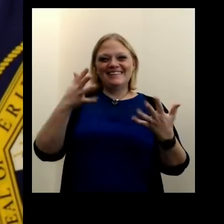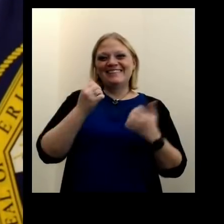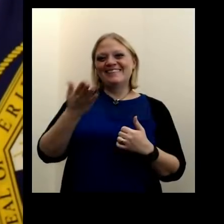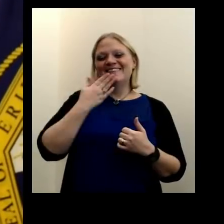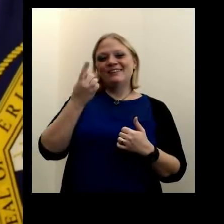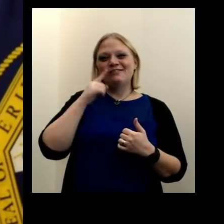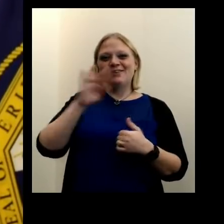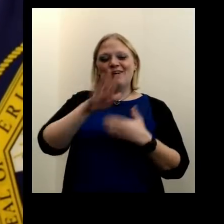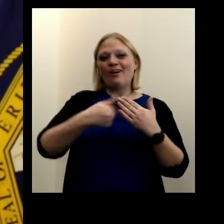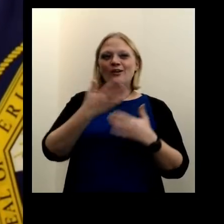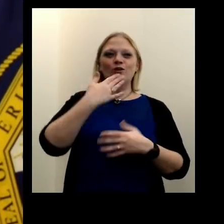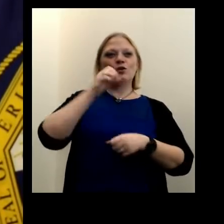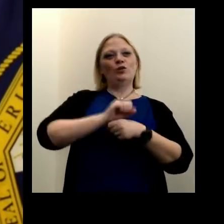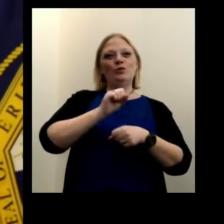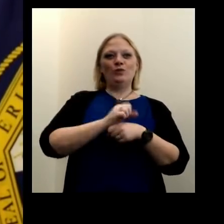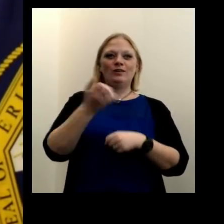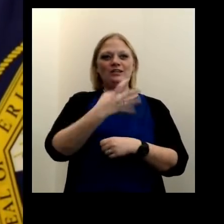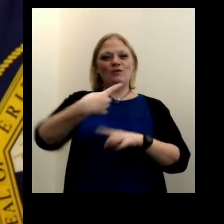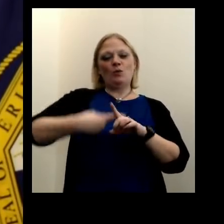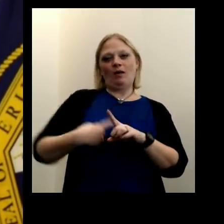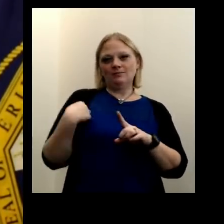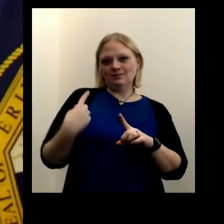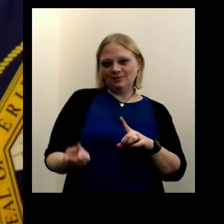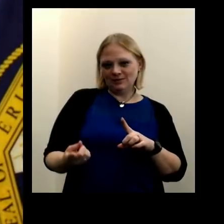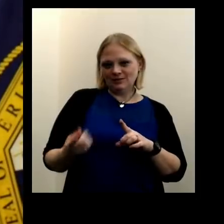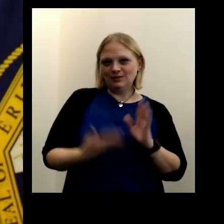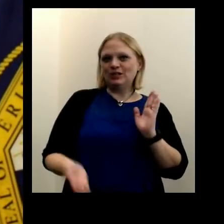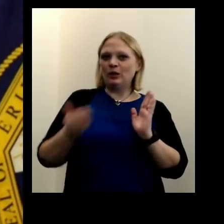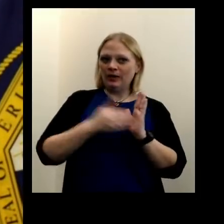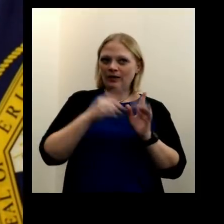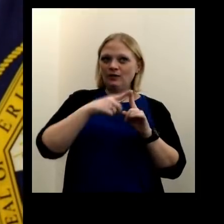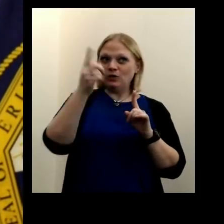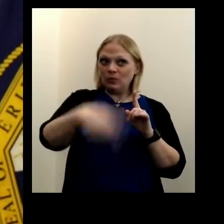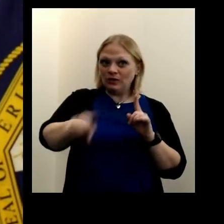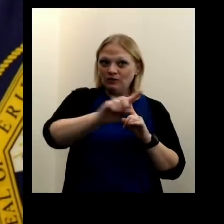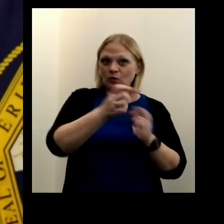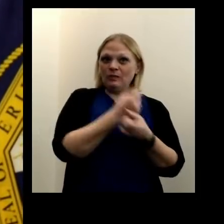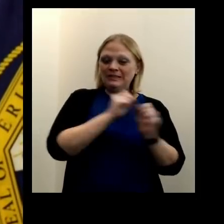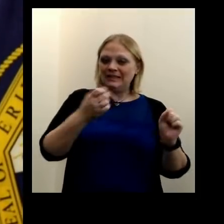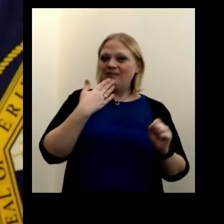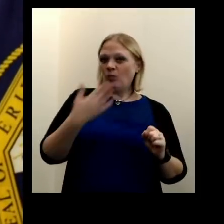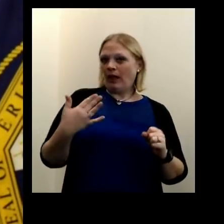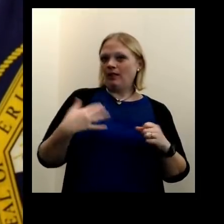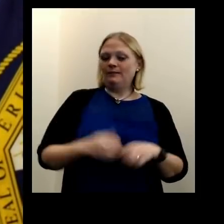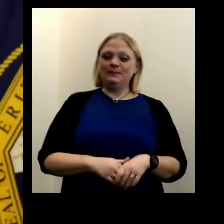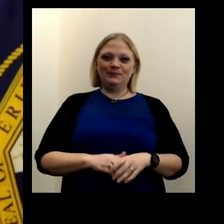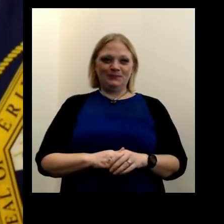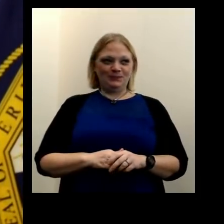for all her good work these past few months. And once again, to each of you, be safe and well.